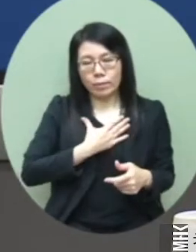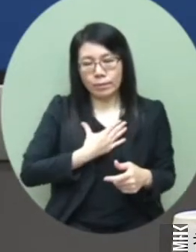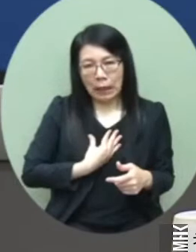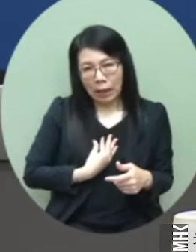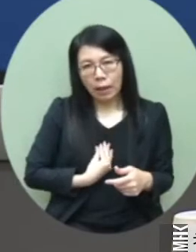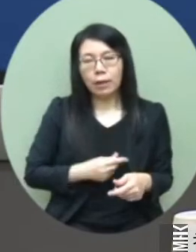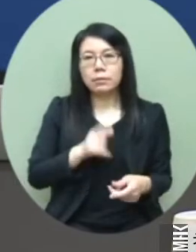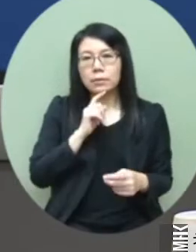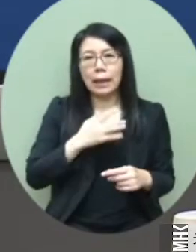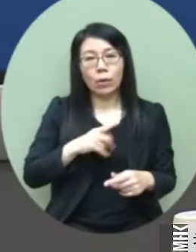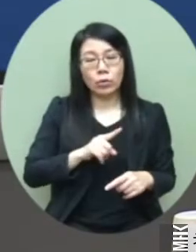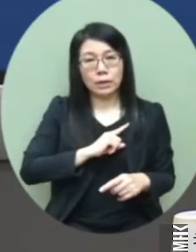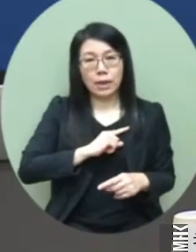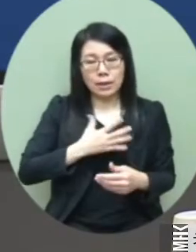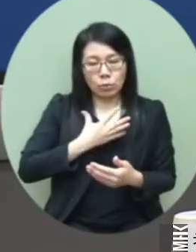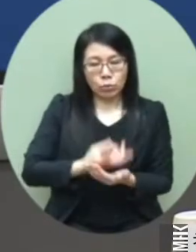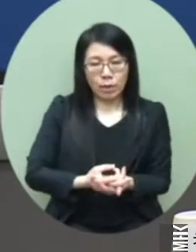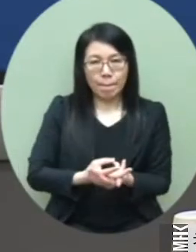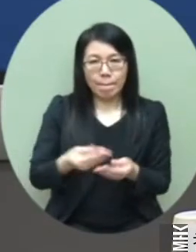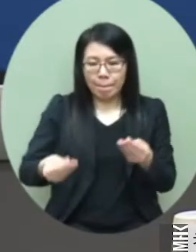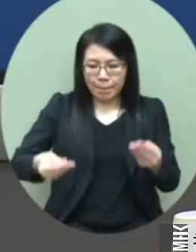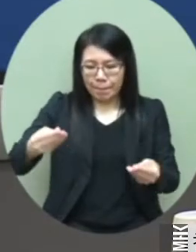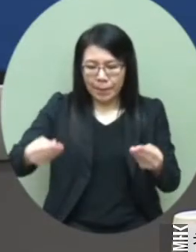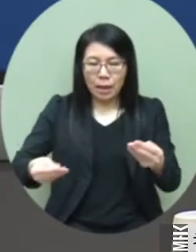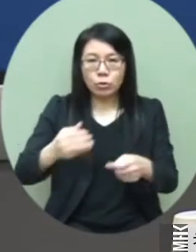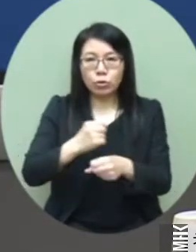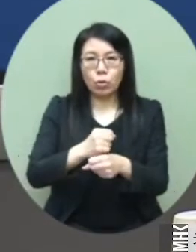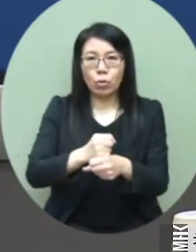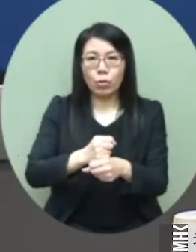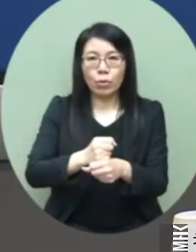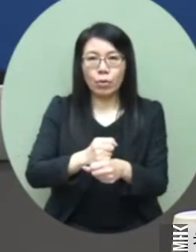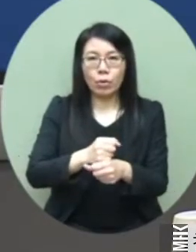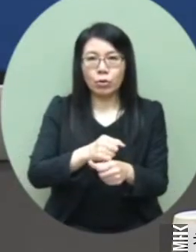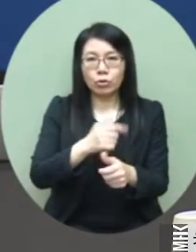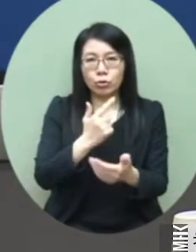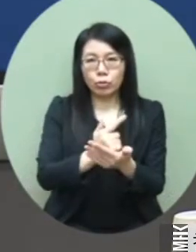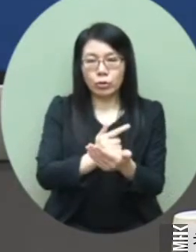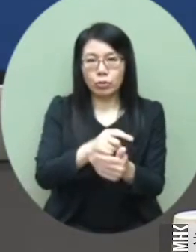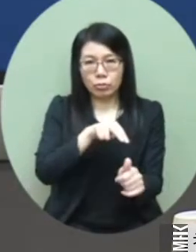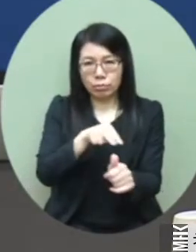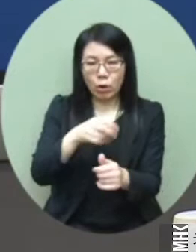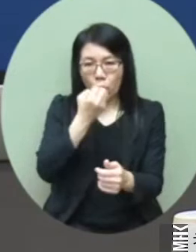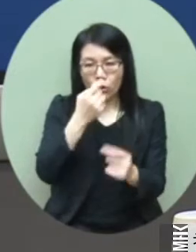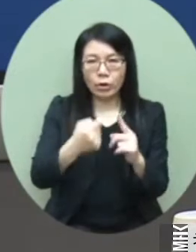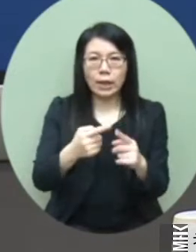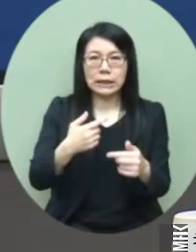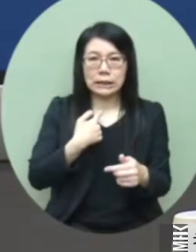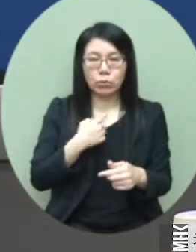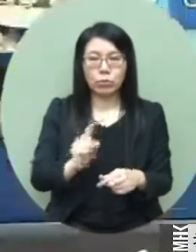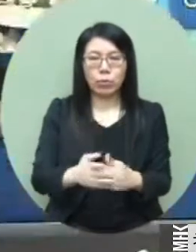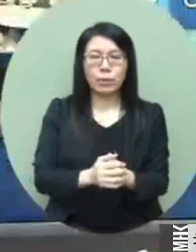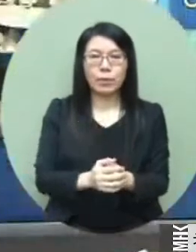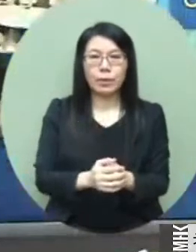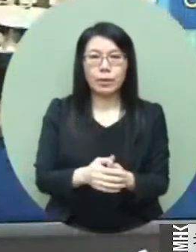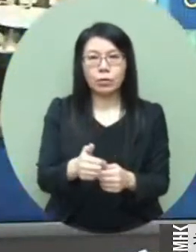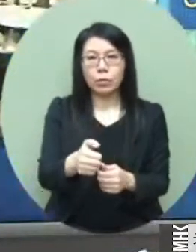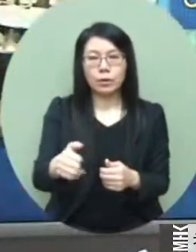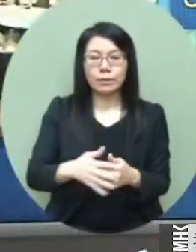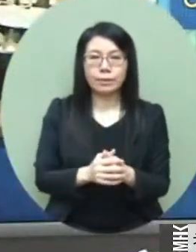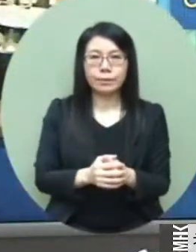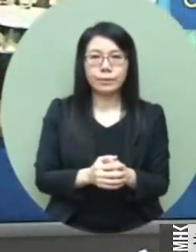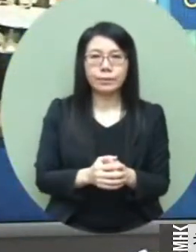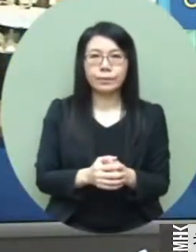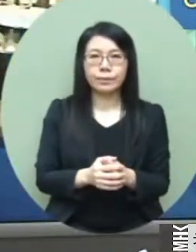meet the needs of Hong Kong. About jabs. Okay, thank you. So